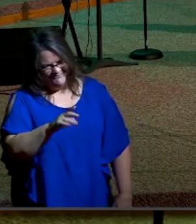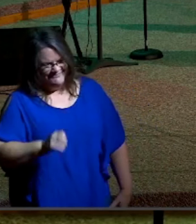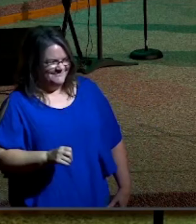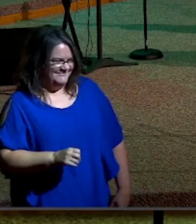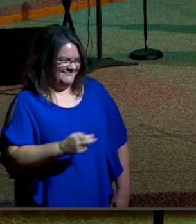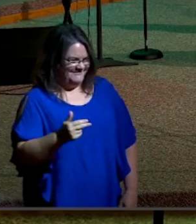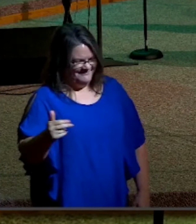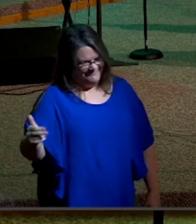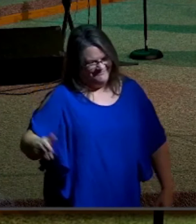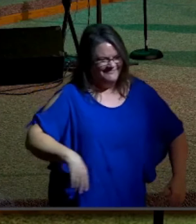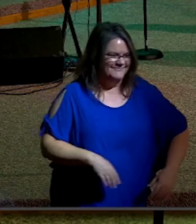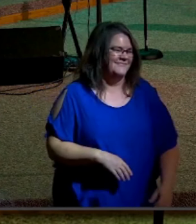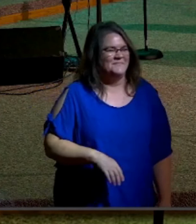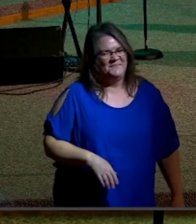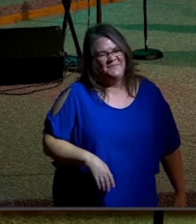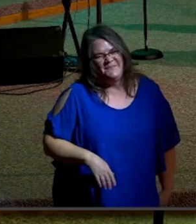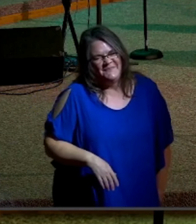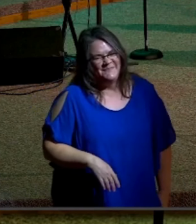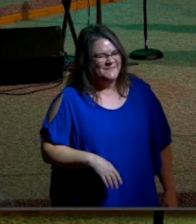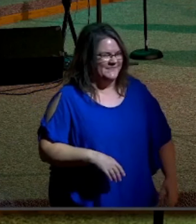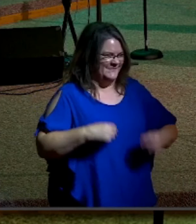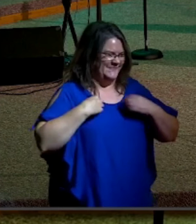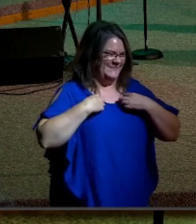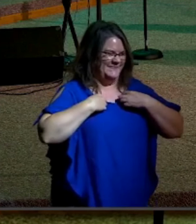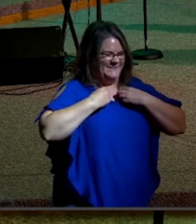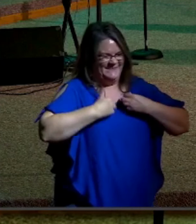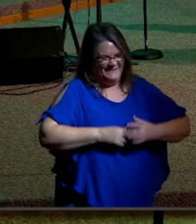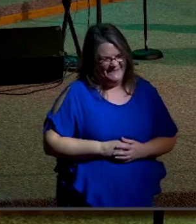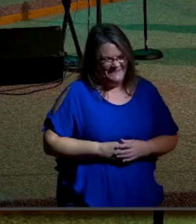Granny was a cougar, you know what I'm saying? No.